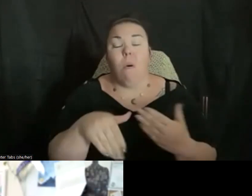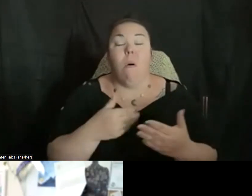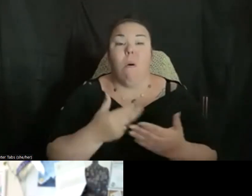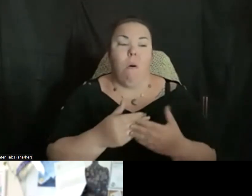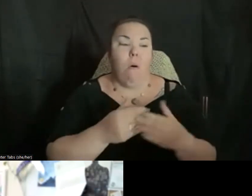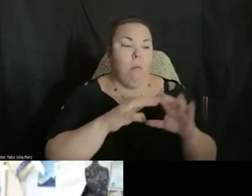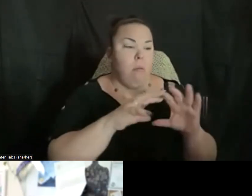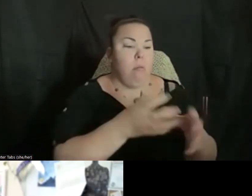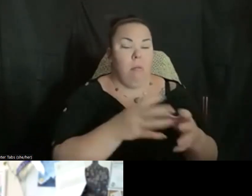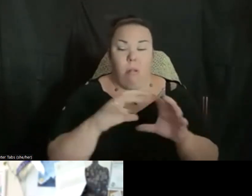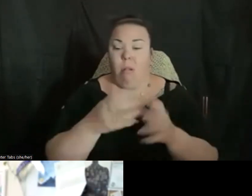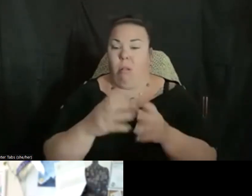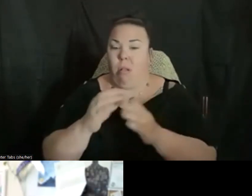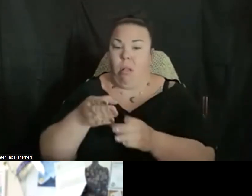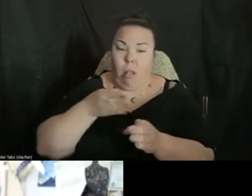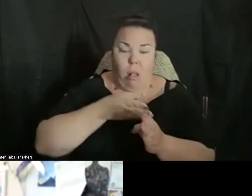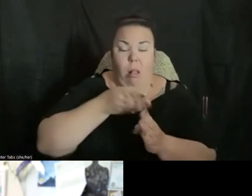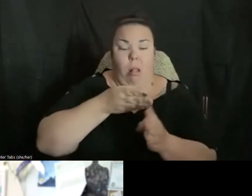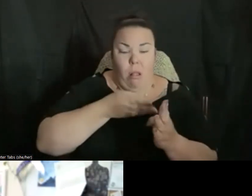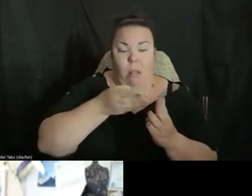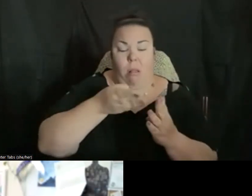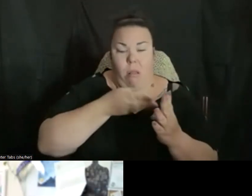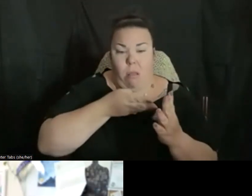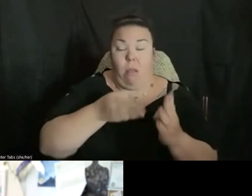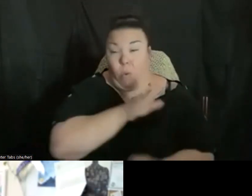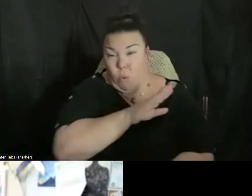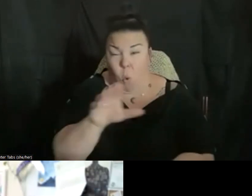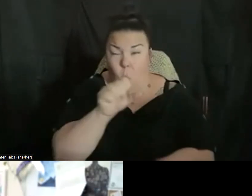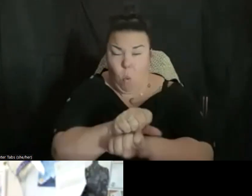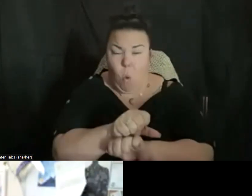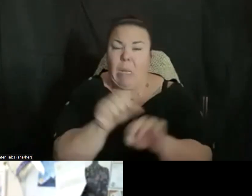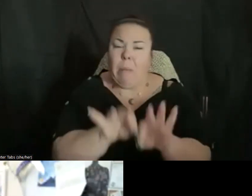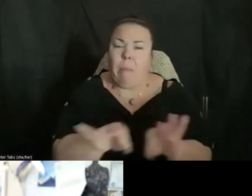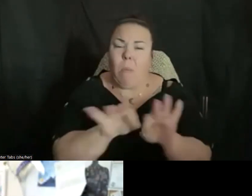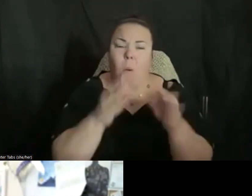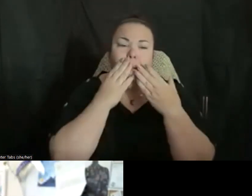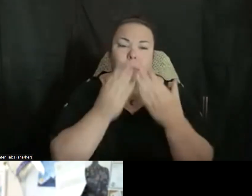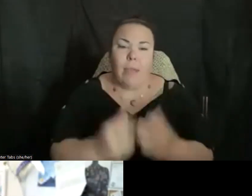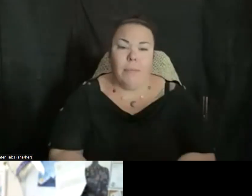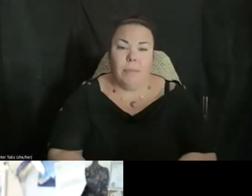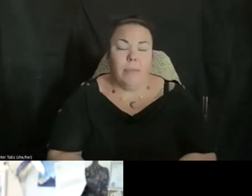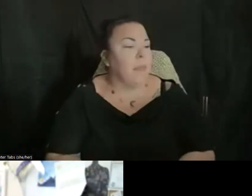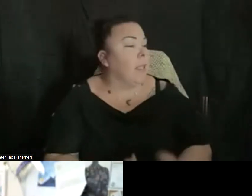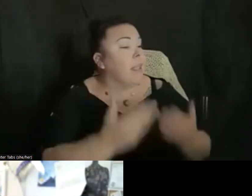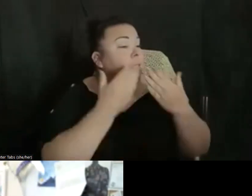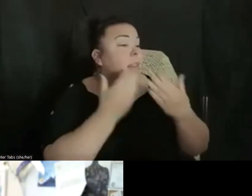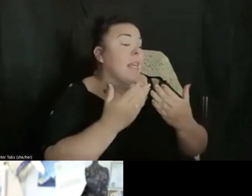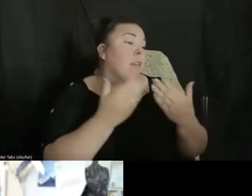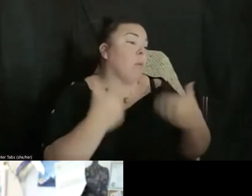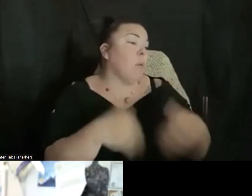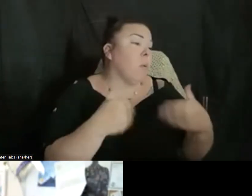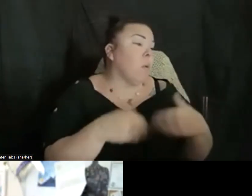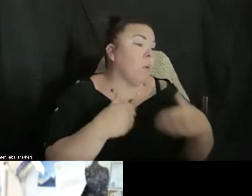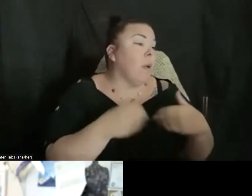you do is really important. And thank you. Thank you so much, James. That was some sage advice, a lot of